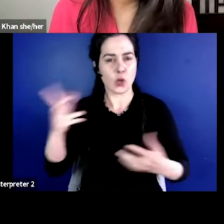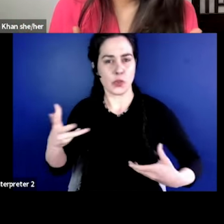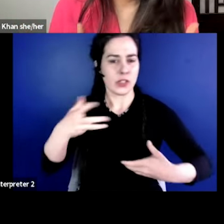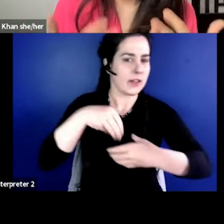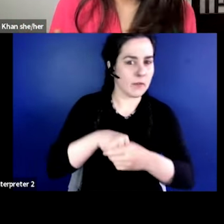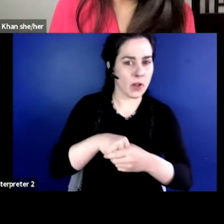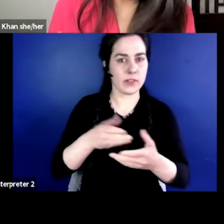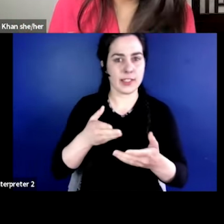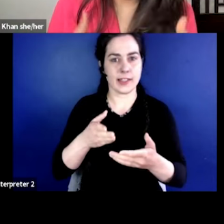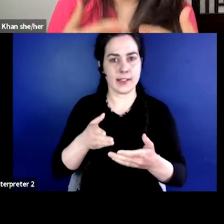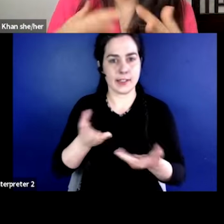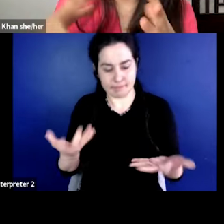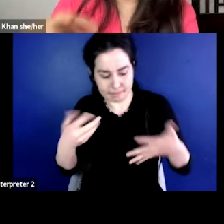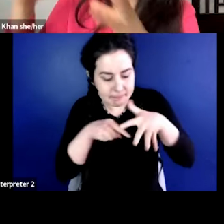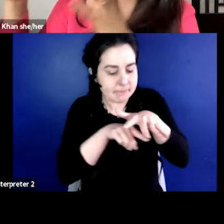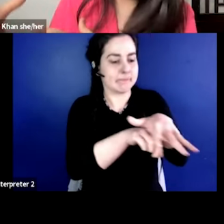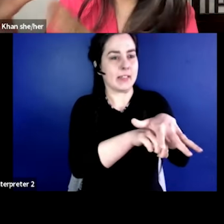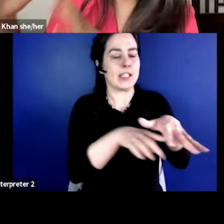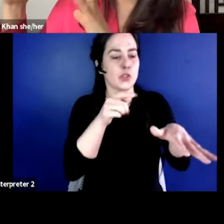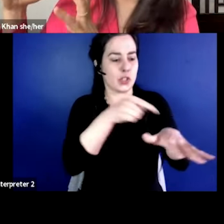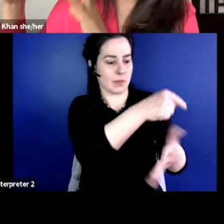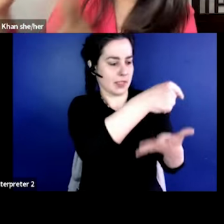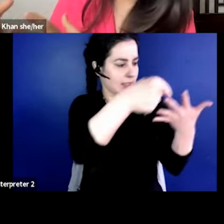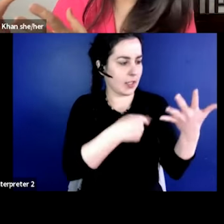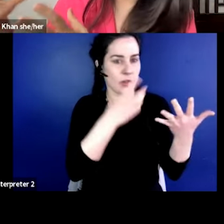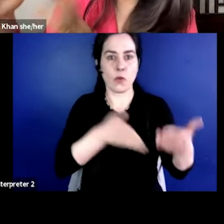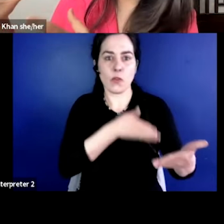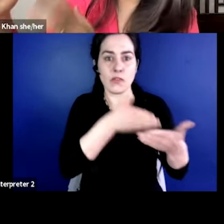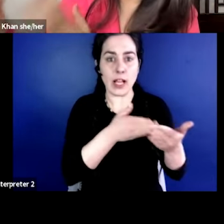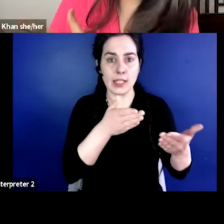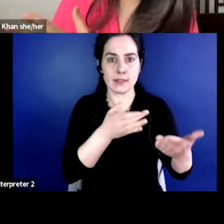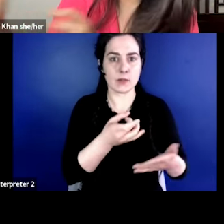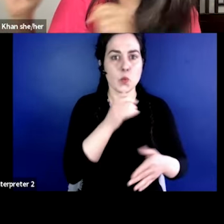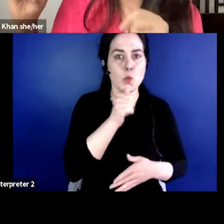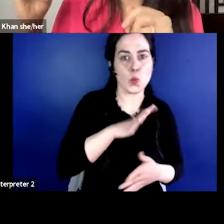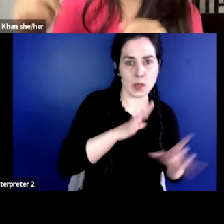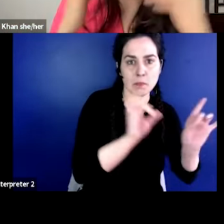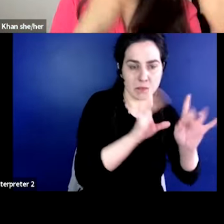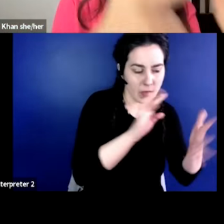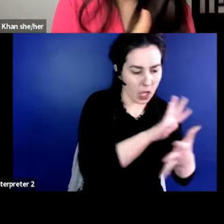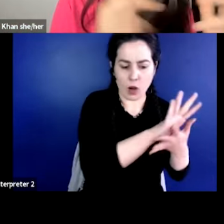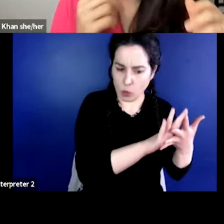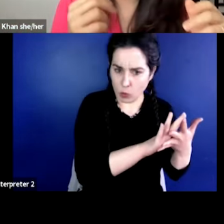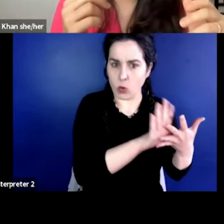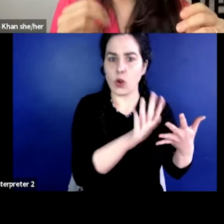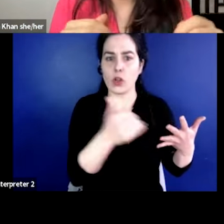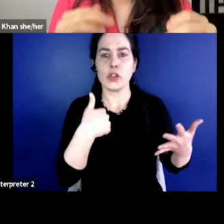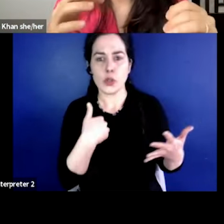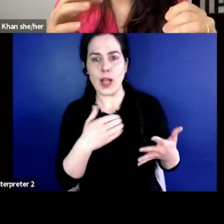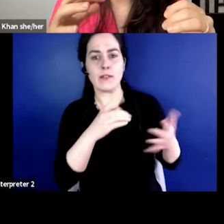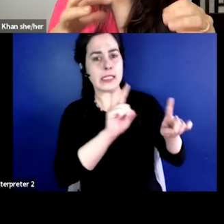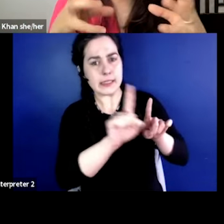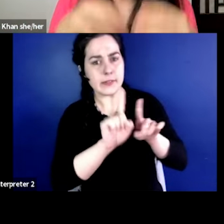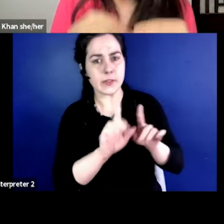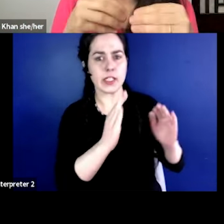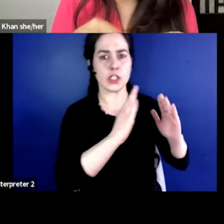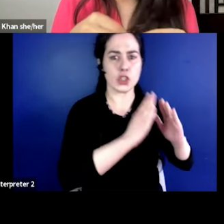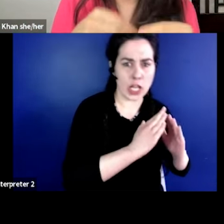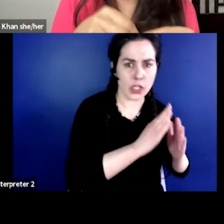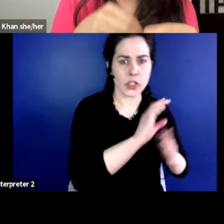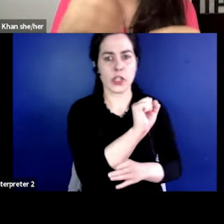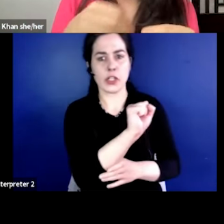movement. Oftentimes there is the sexual assault centers and SADV centers. There's violence against women shelters. But